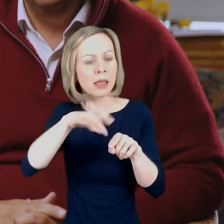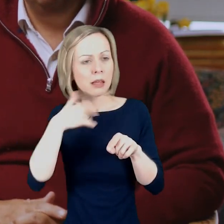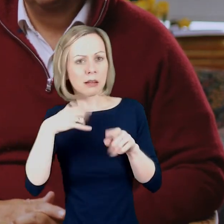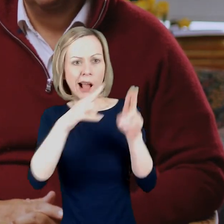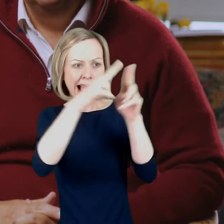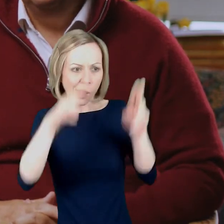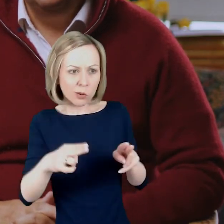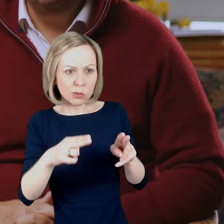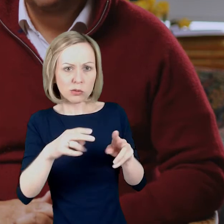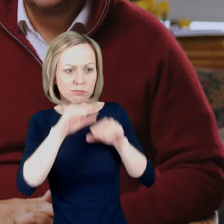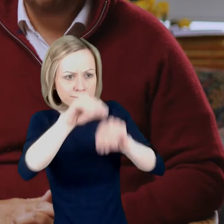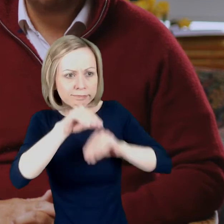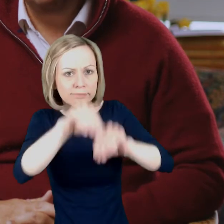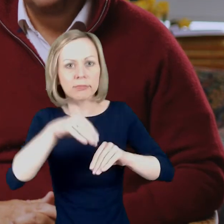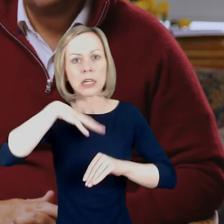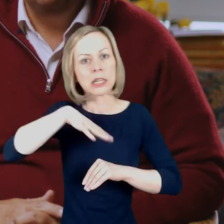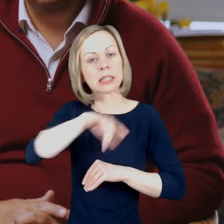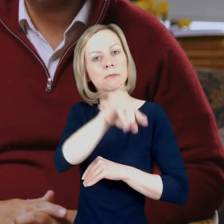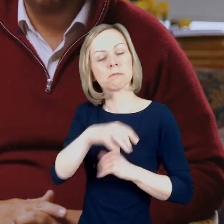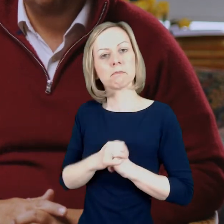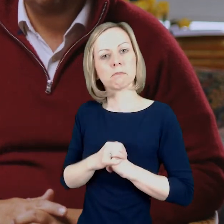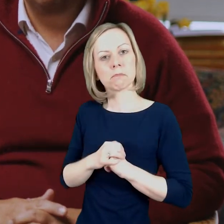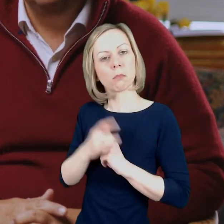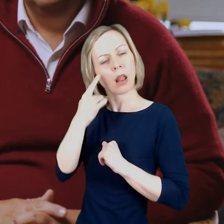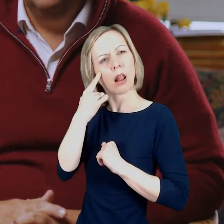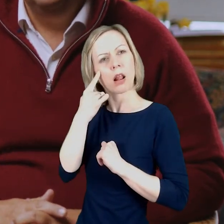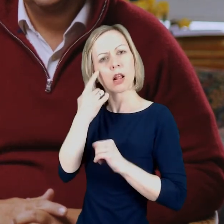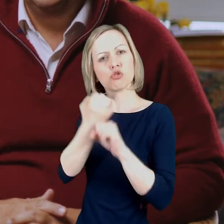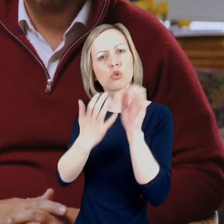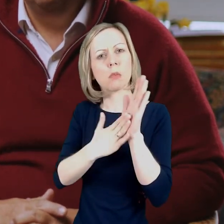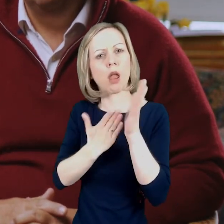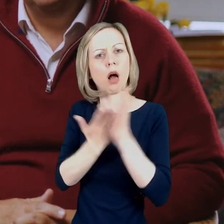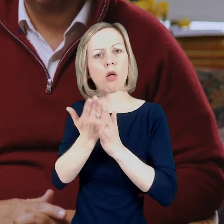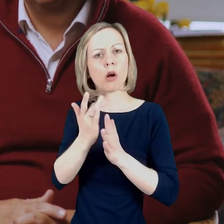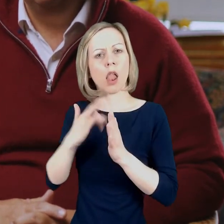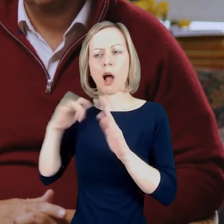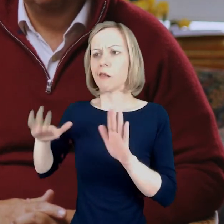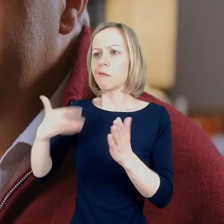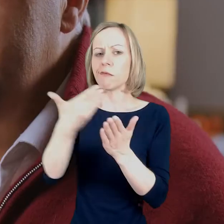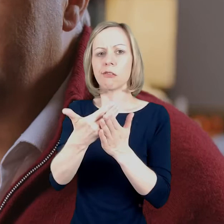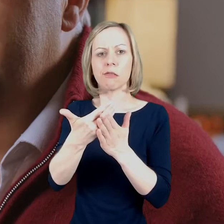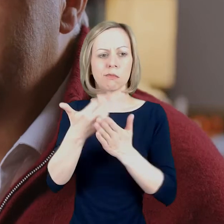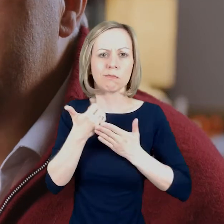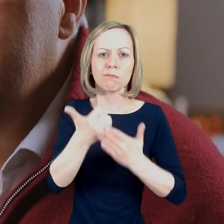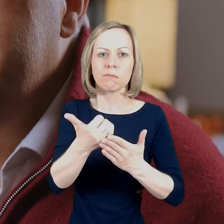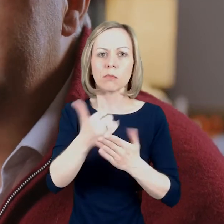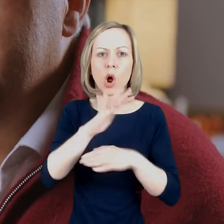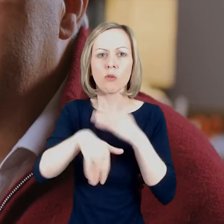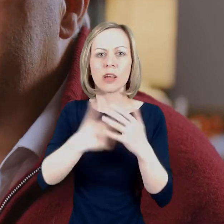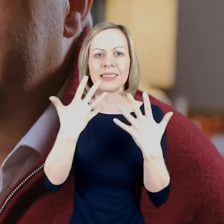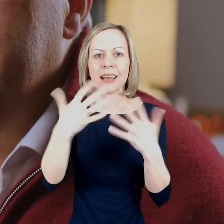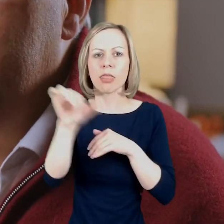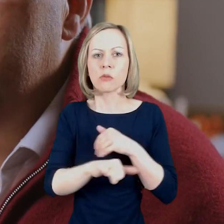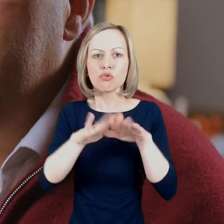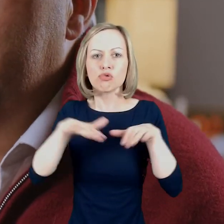no families. In the end, I think it was about 10,000 children he helped over his lifetime. And the other amazing